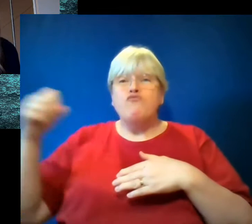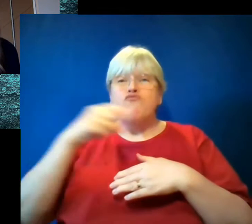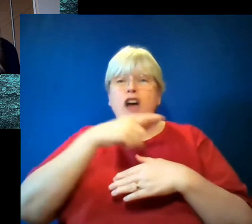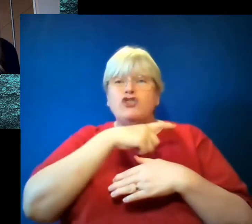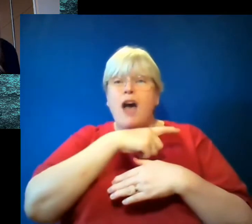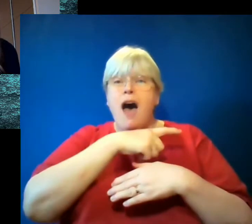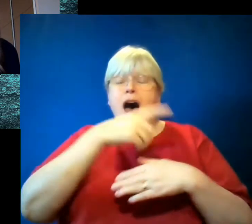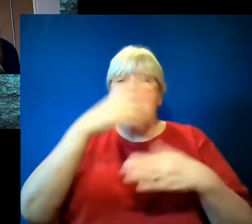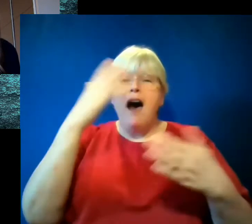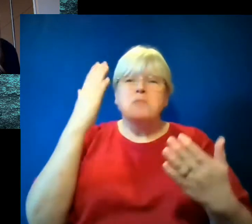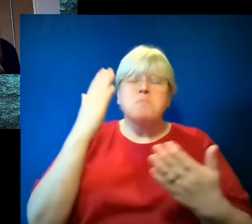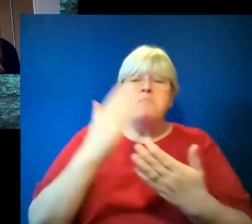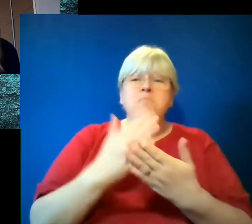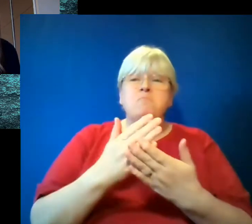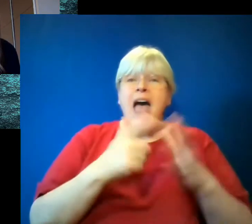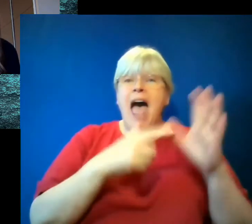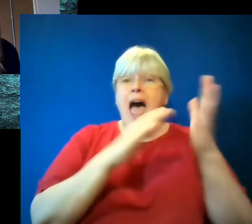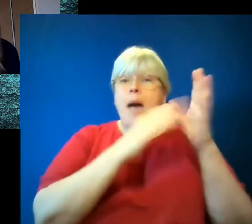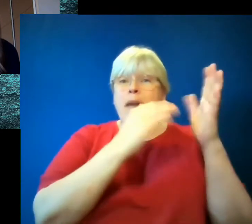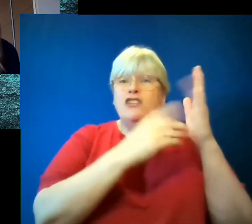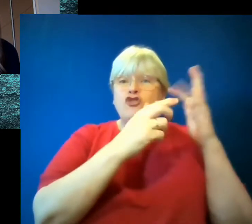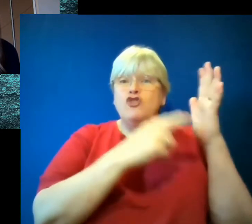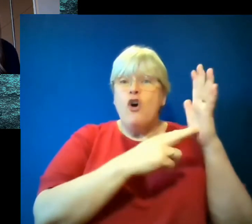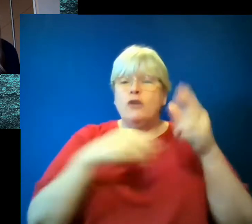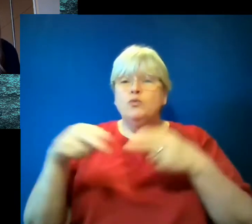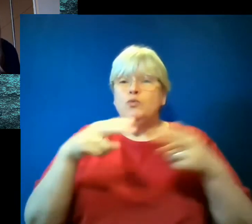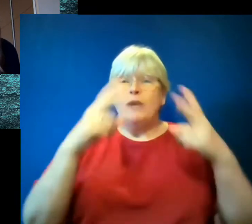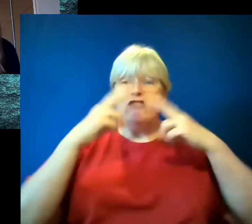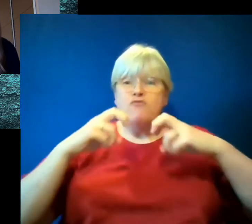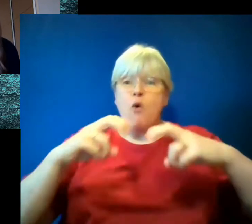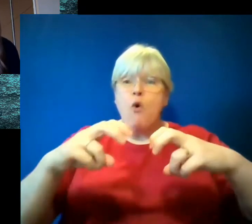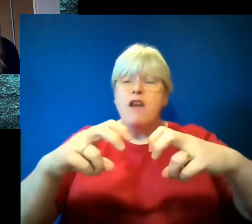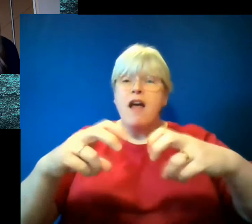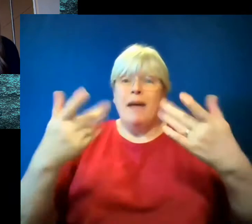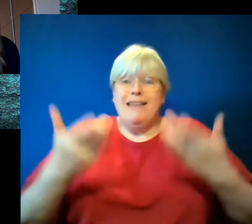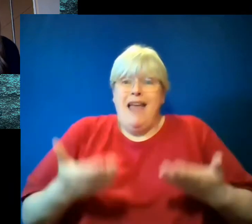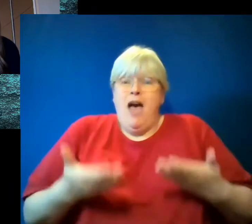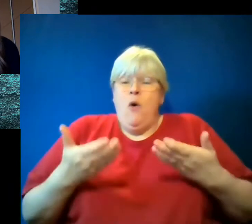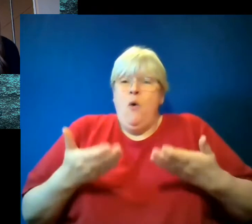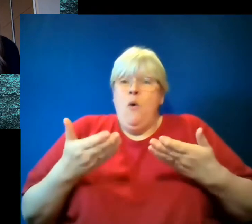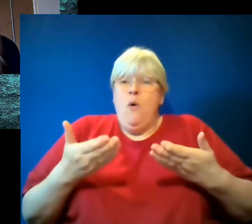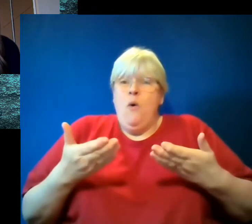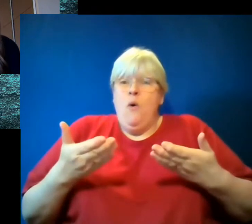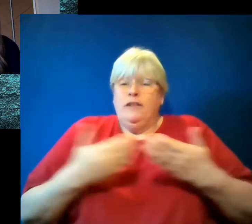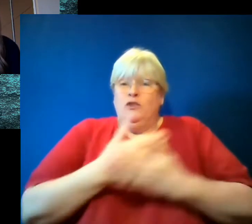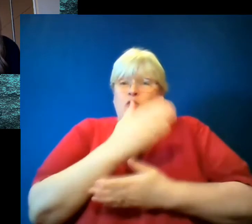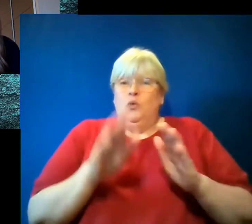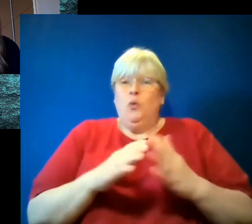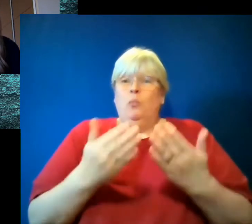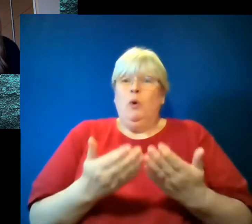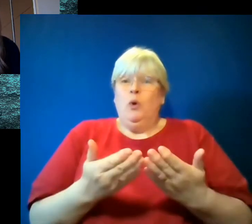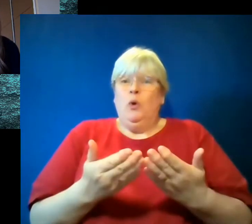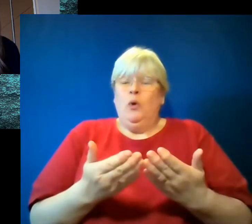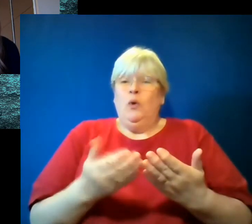Wilder, the Amazon in the Explorer. But now, in her latest book, which we're going to be